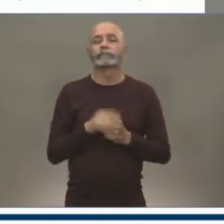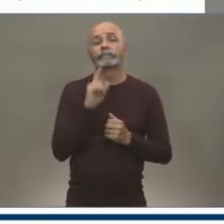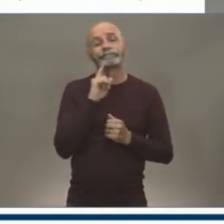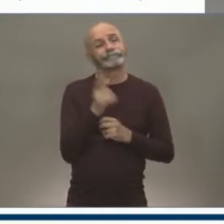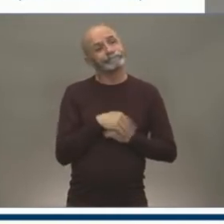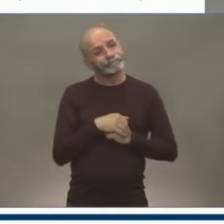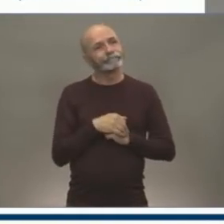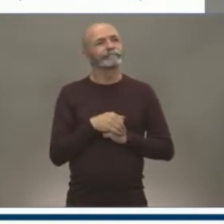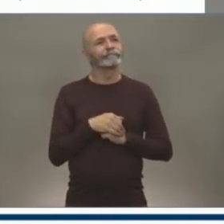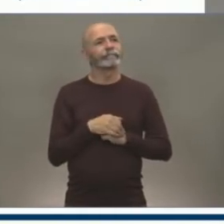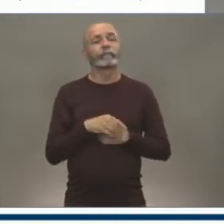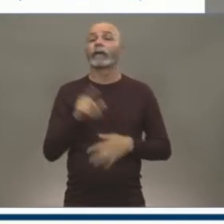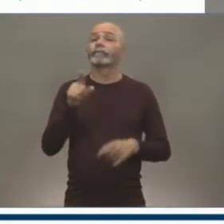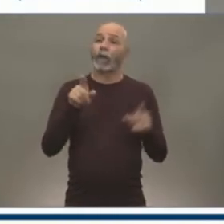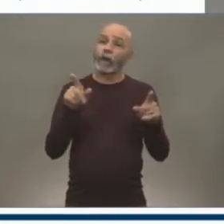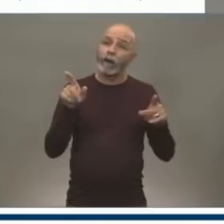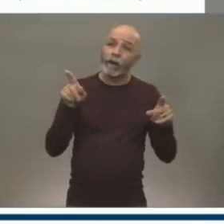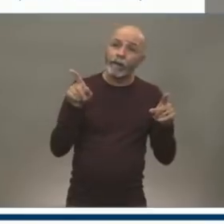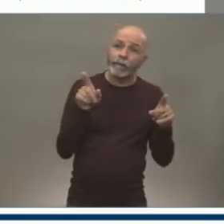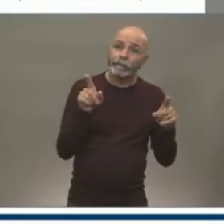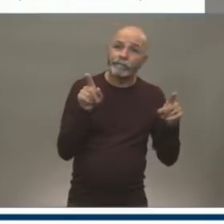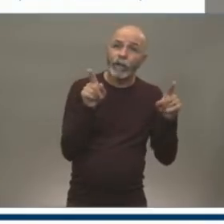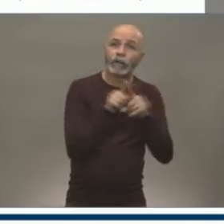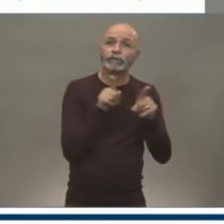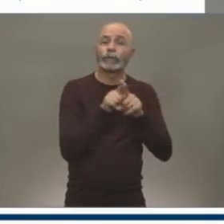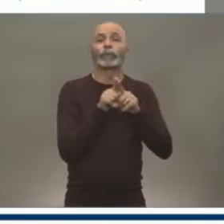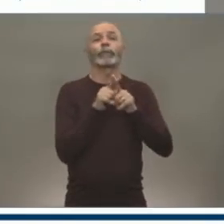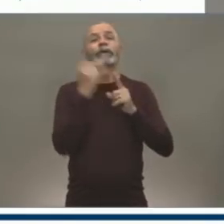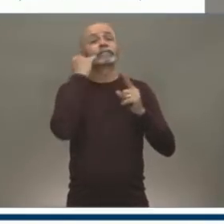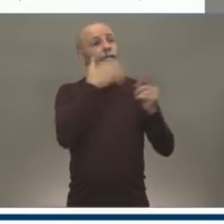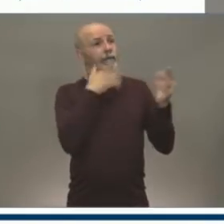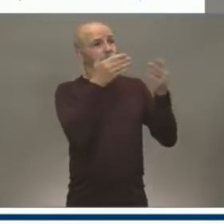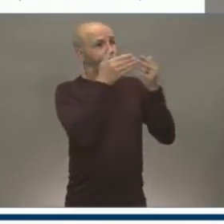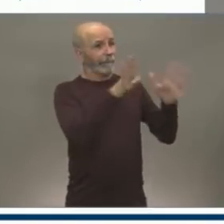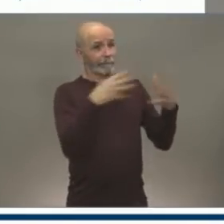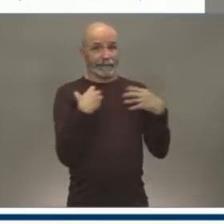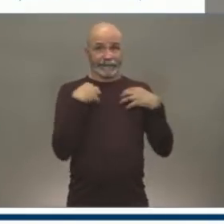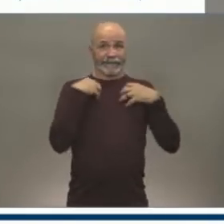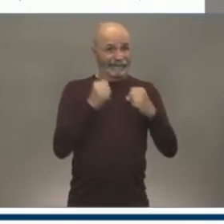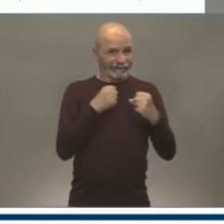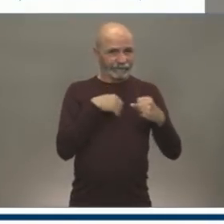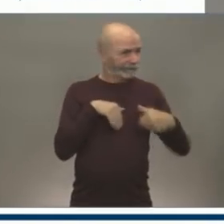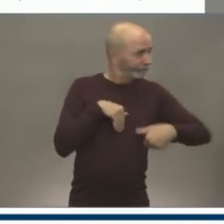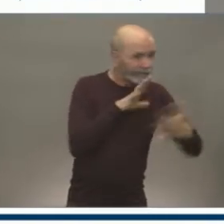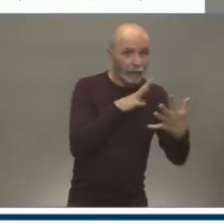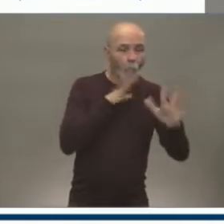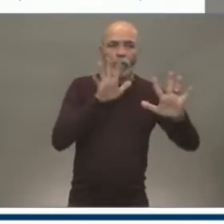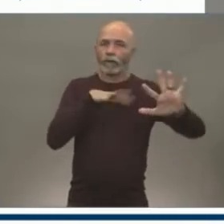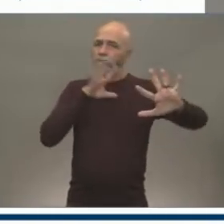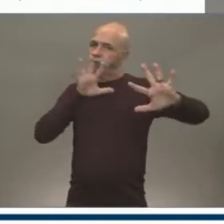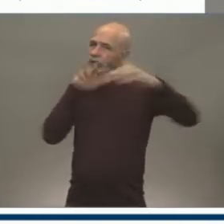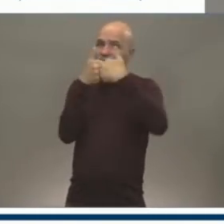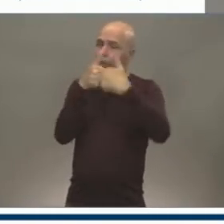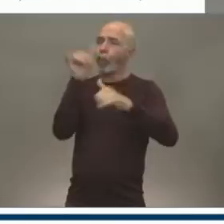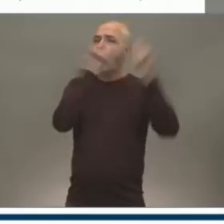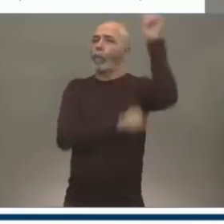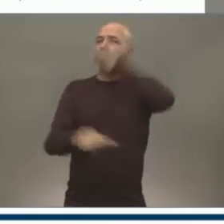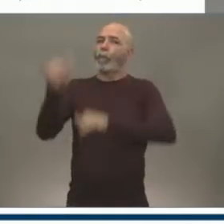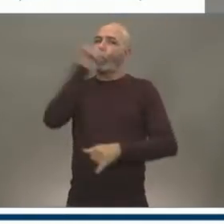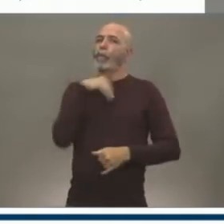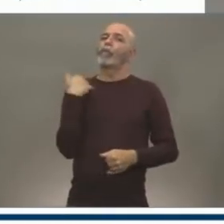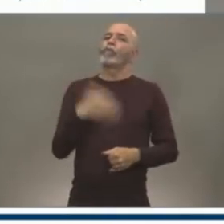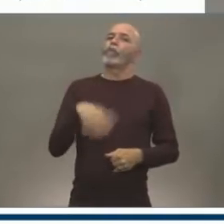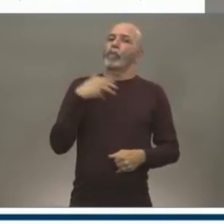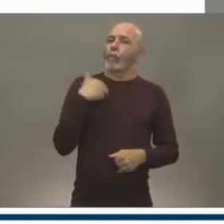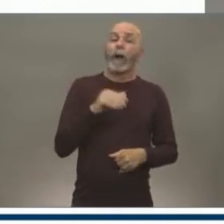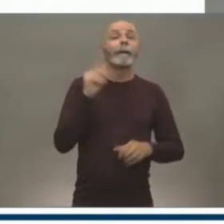the challenges that public health is facing right now. They are like we did in the first wave. They're redeploying everybody